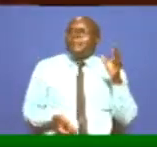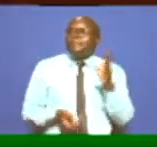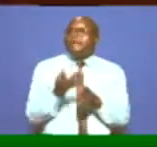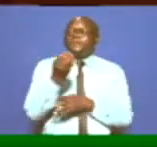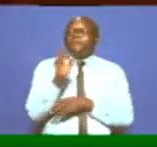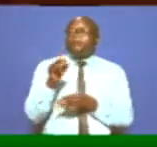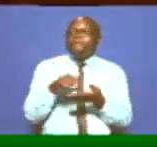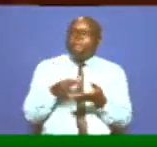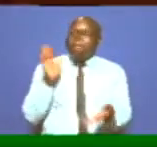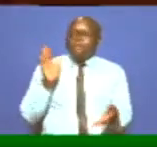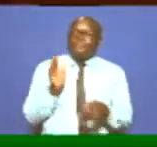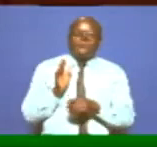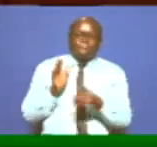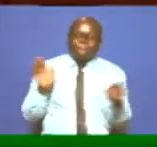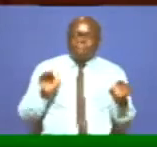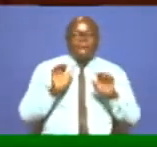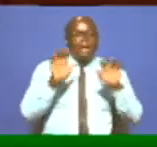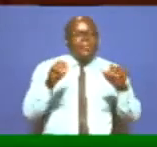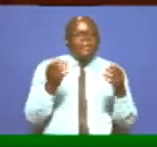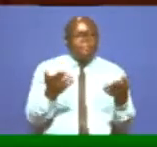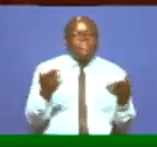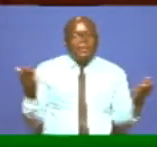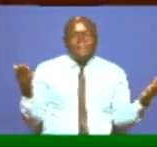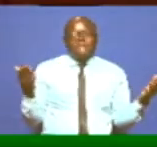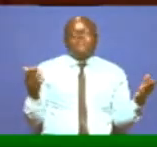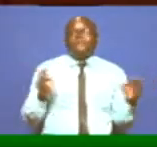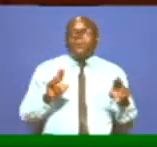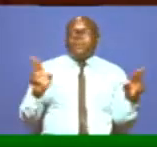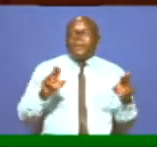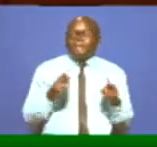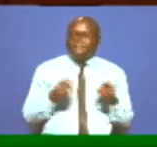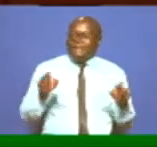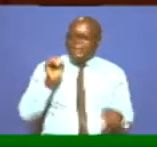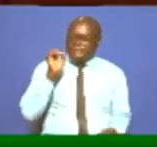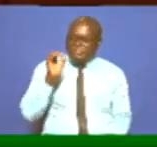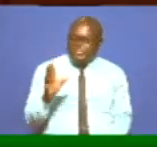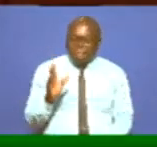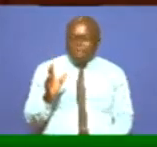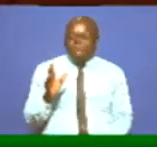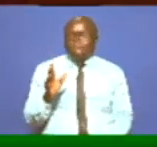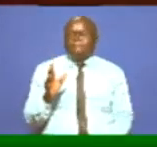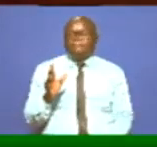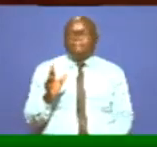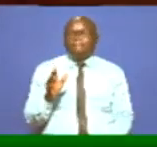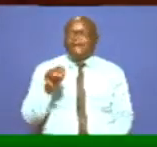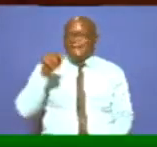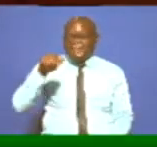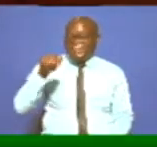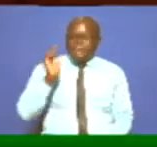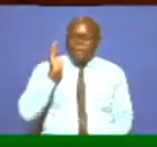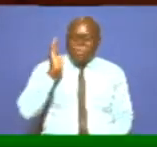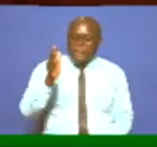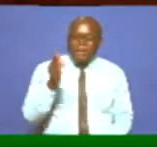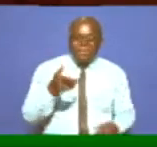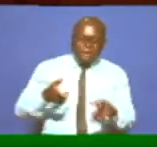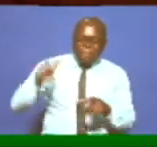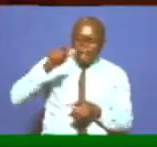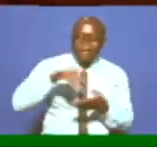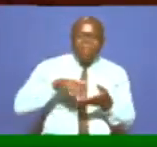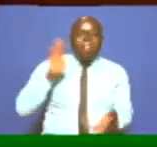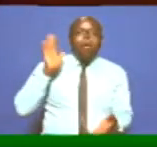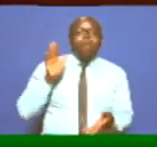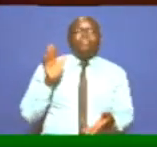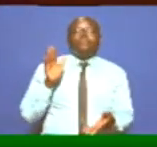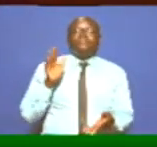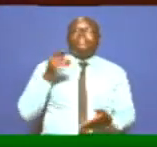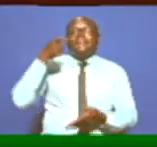most agricultural products is already very expensive, Mr. Speaker, and this will increase further the cost